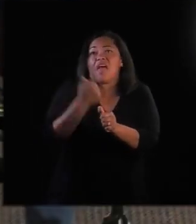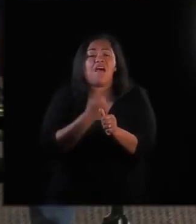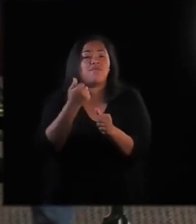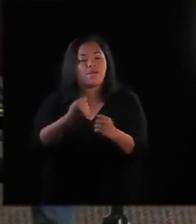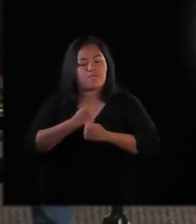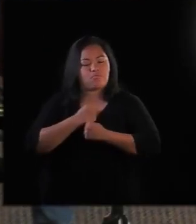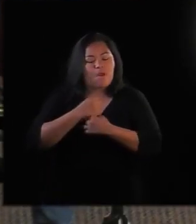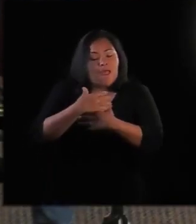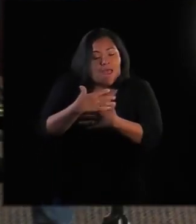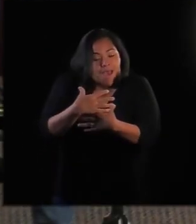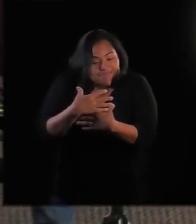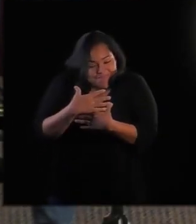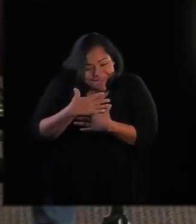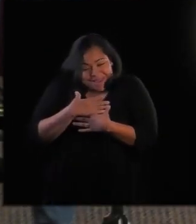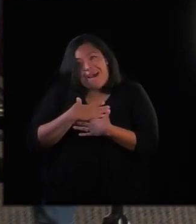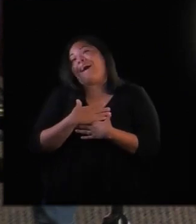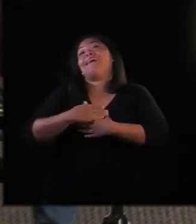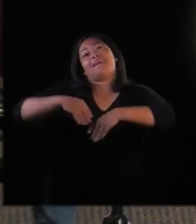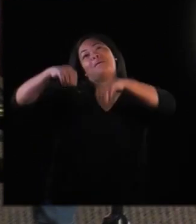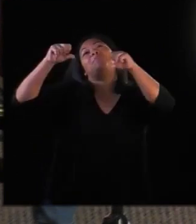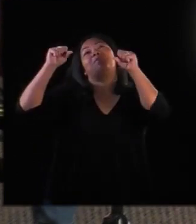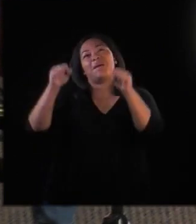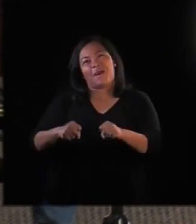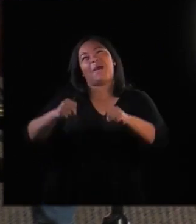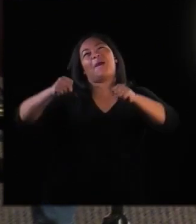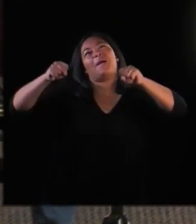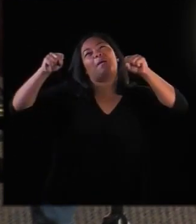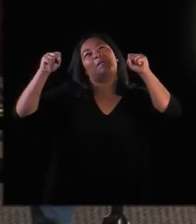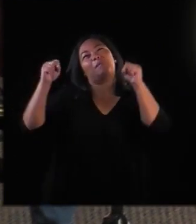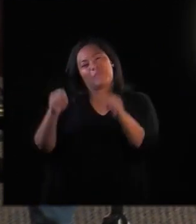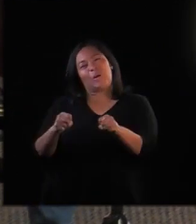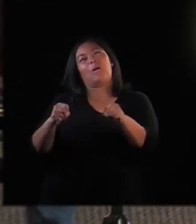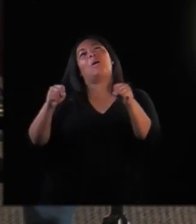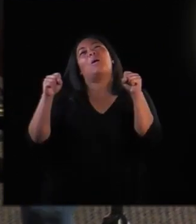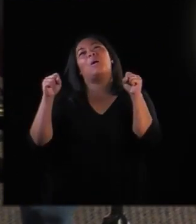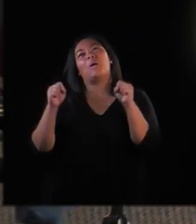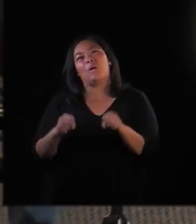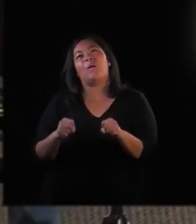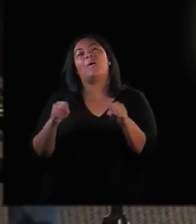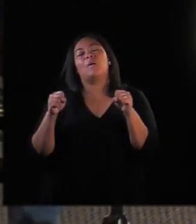good. With every breath that I am